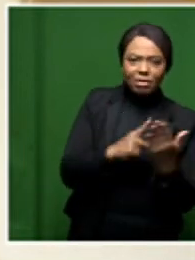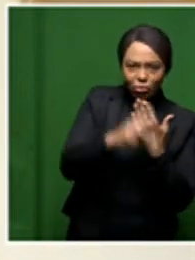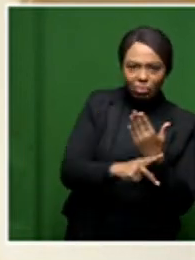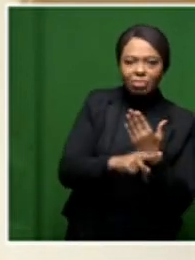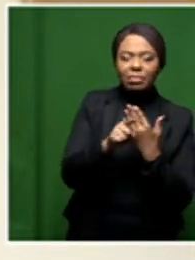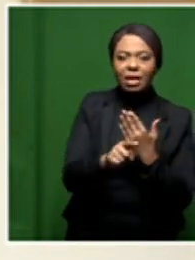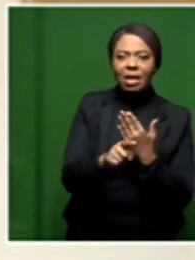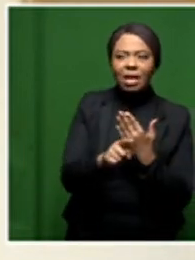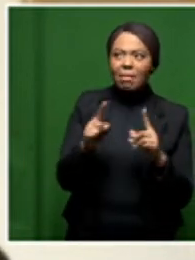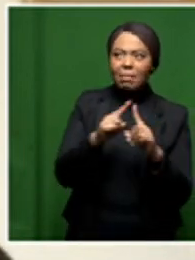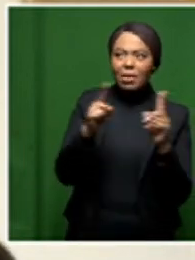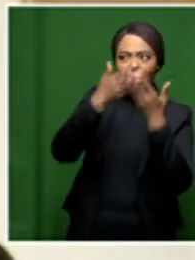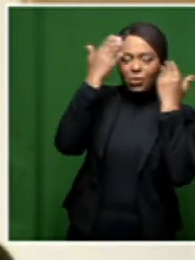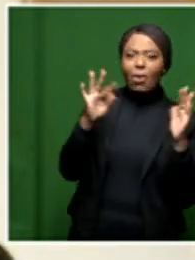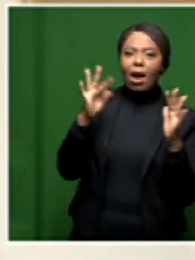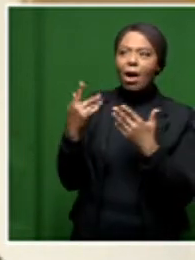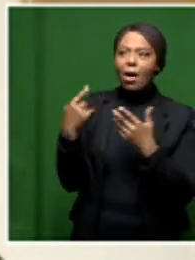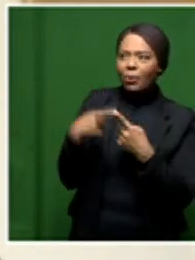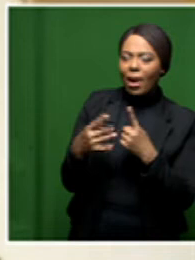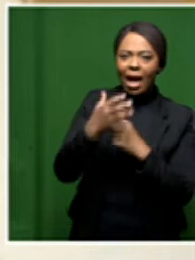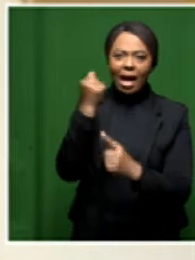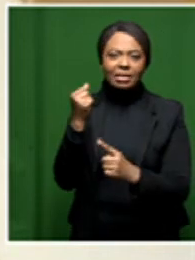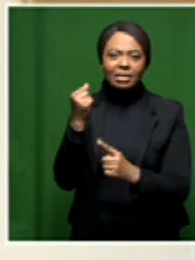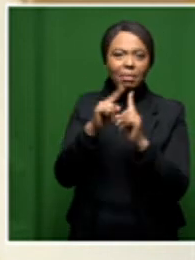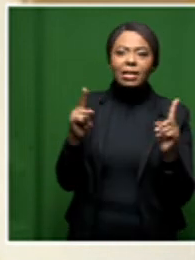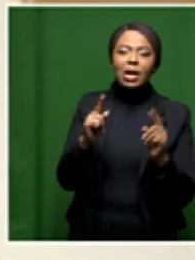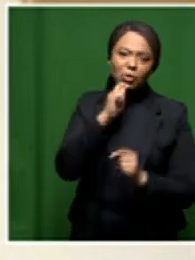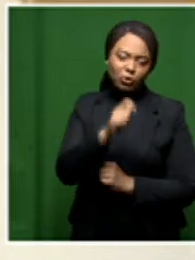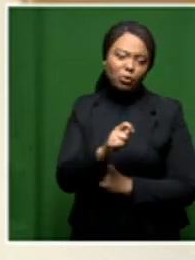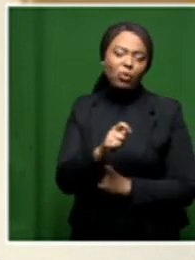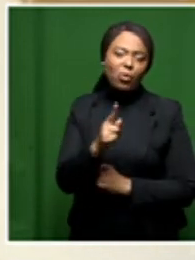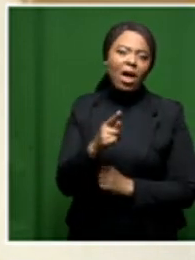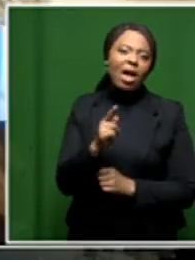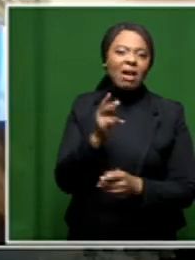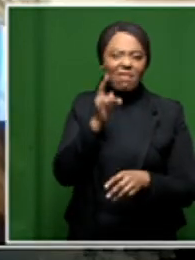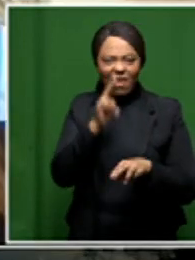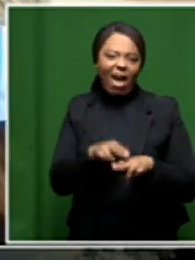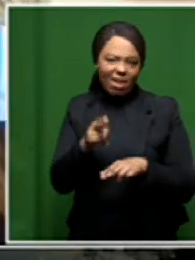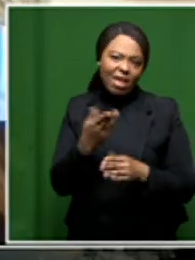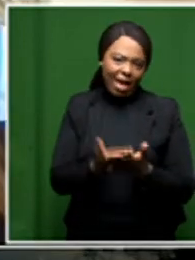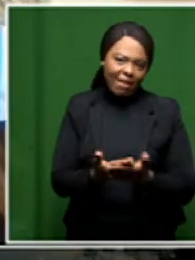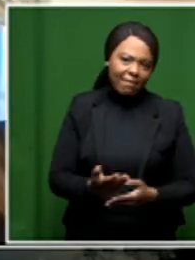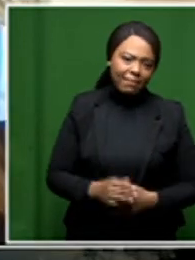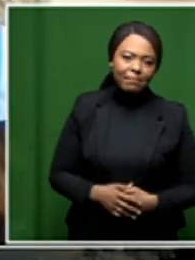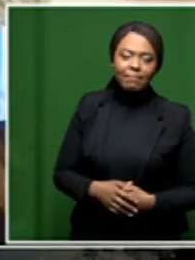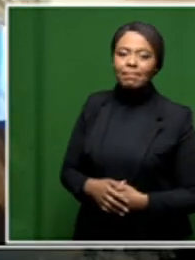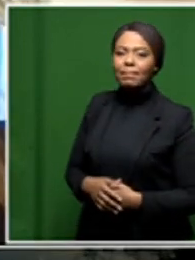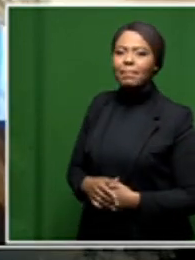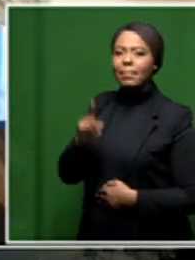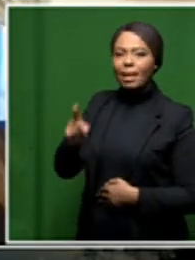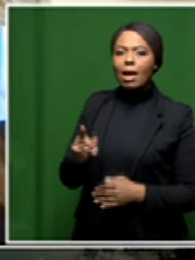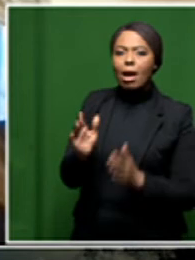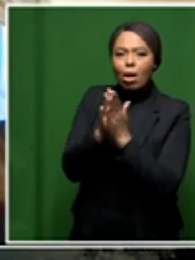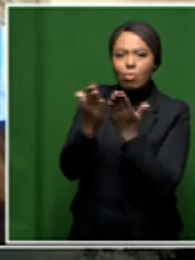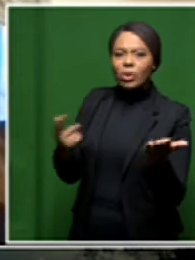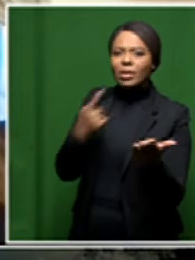takes to achieve it. And that's the sort of fun bit, actually. And towards the end of the book, you talk about the damage that has been